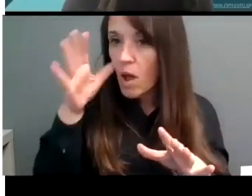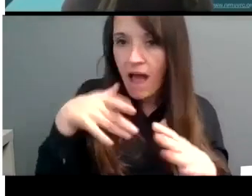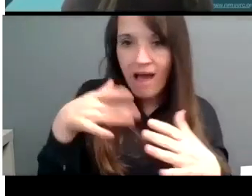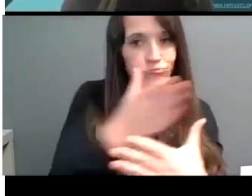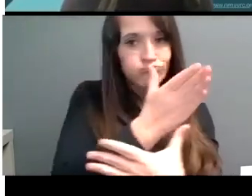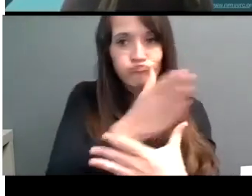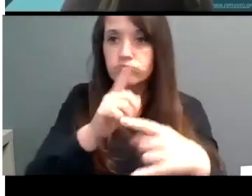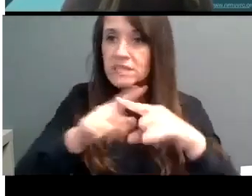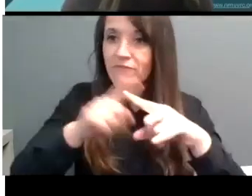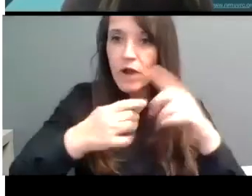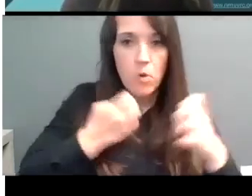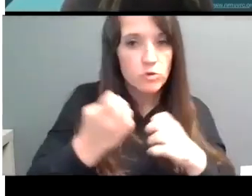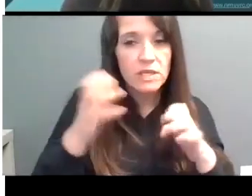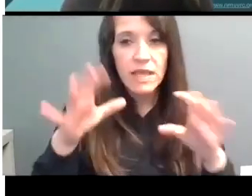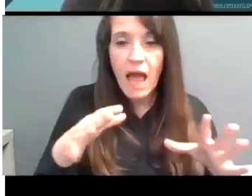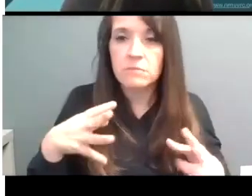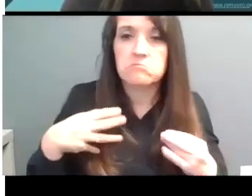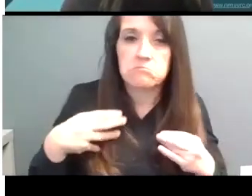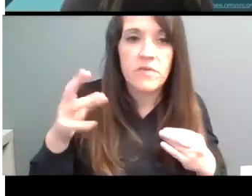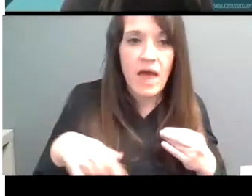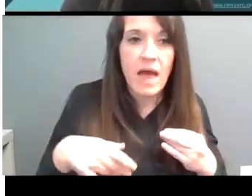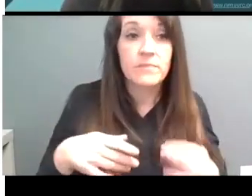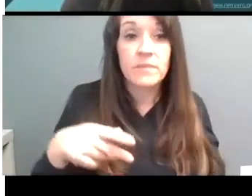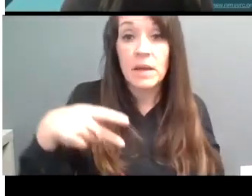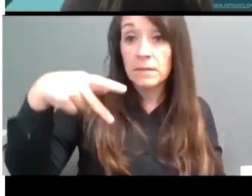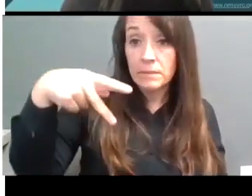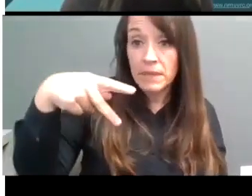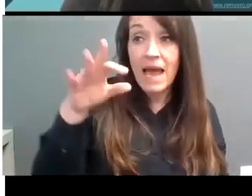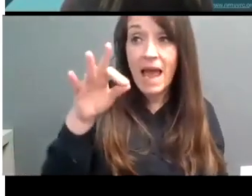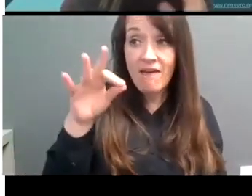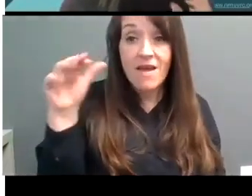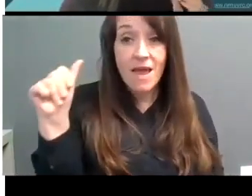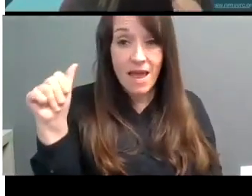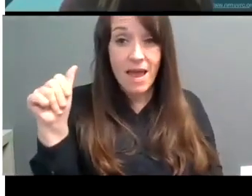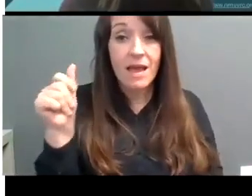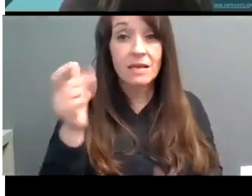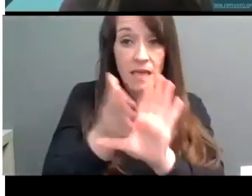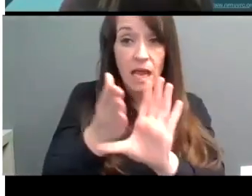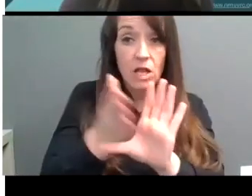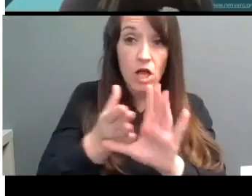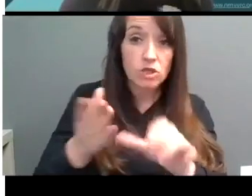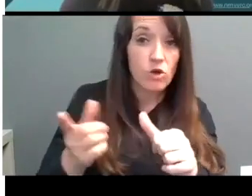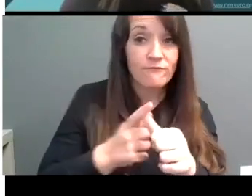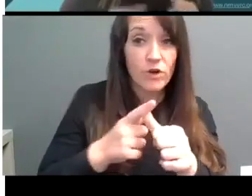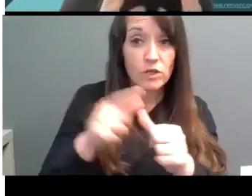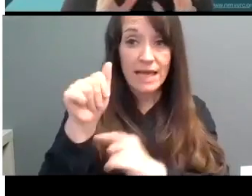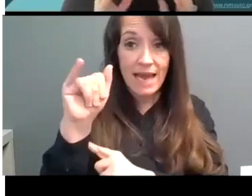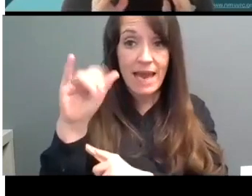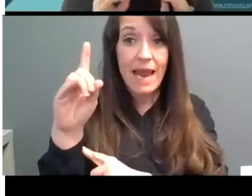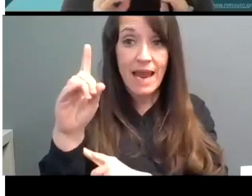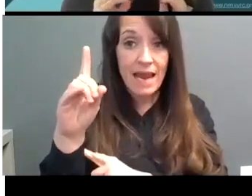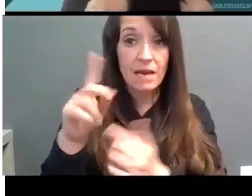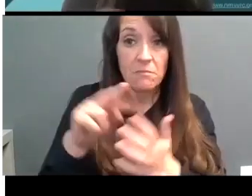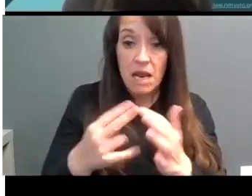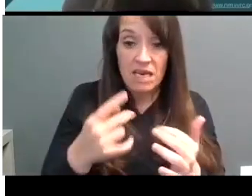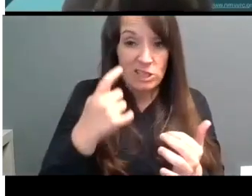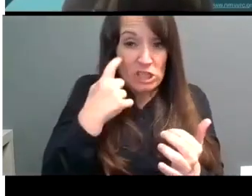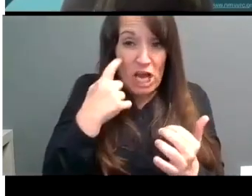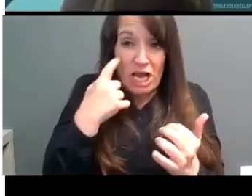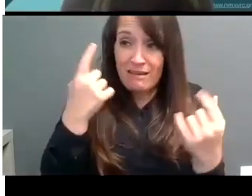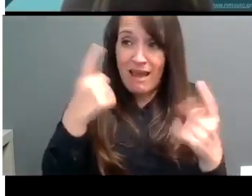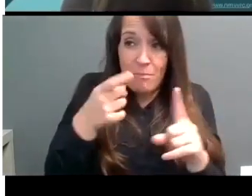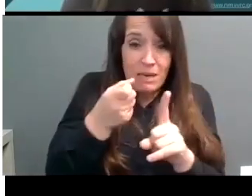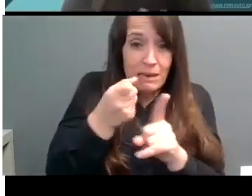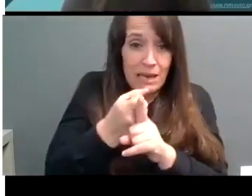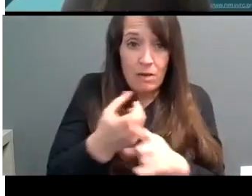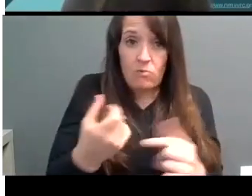areas. Psychological first aid is a very in the immediate is a tool and a